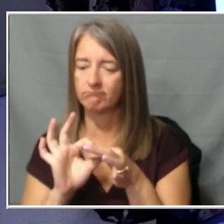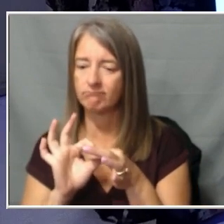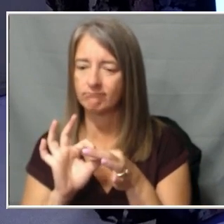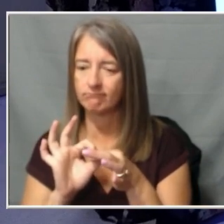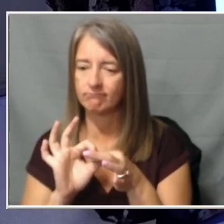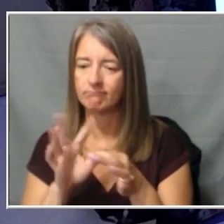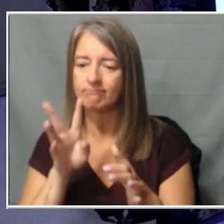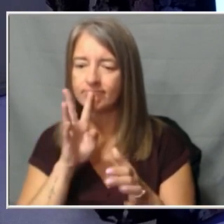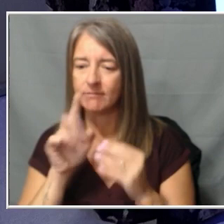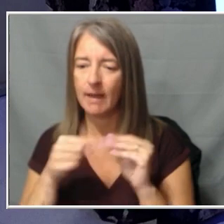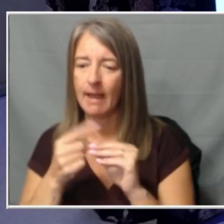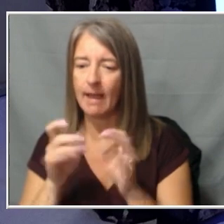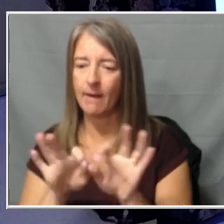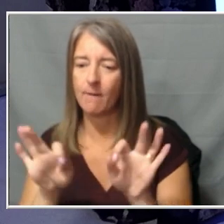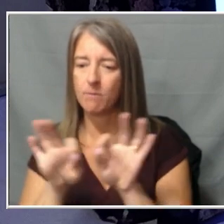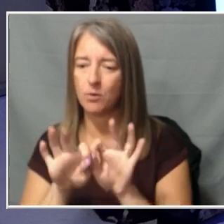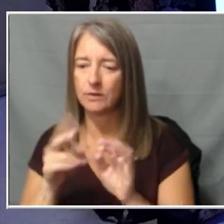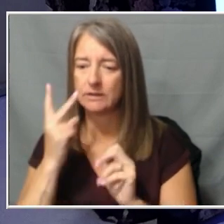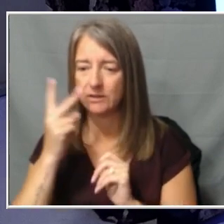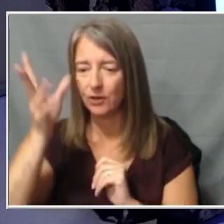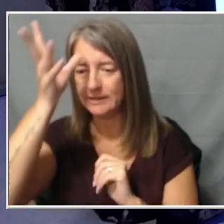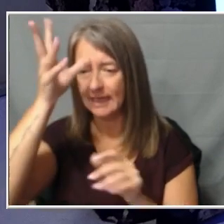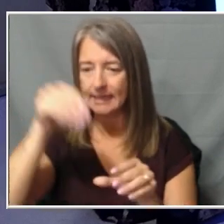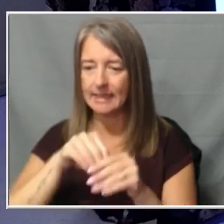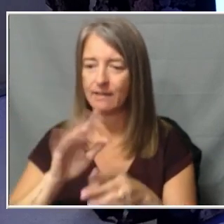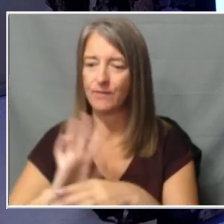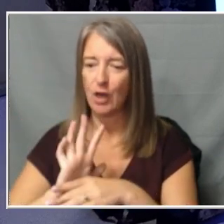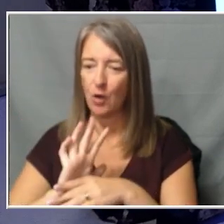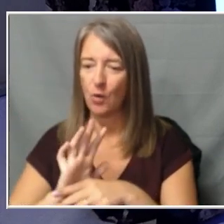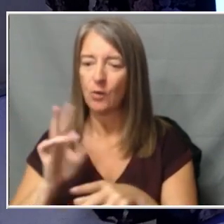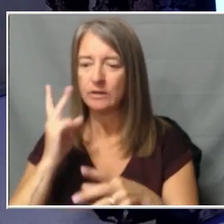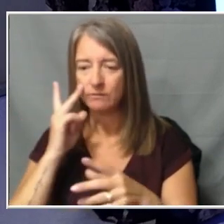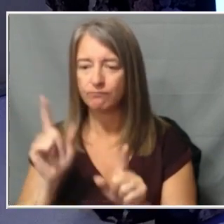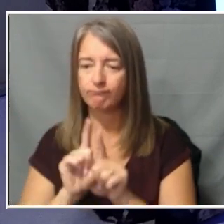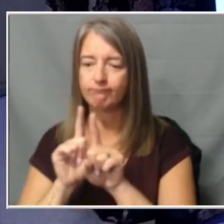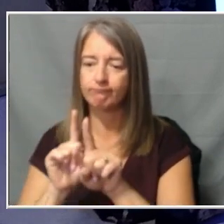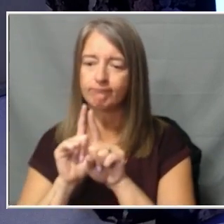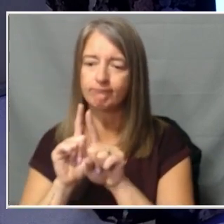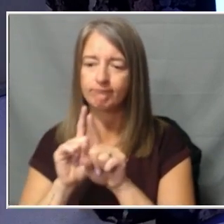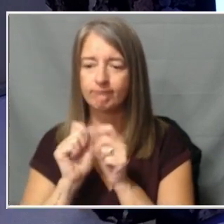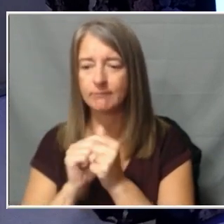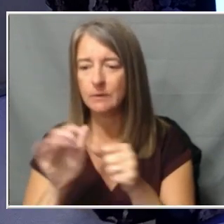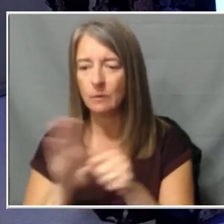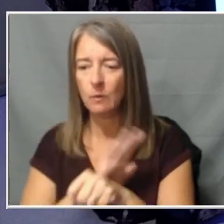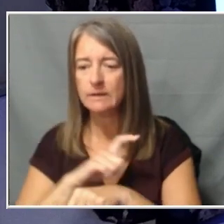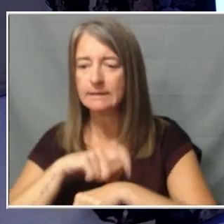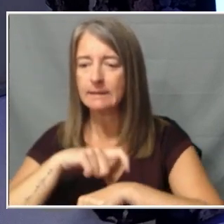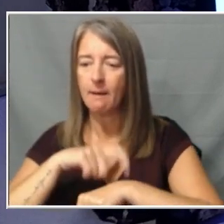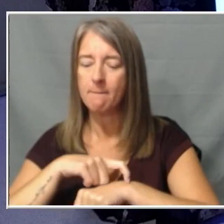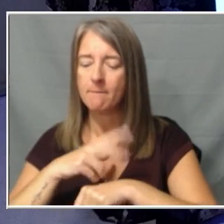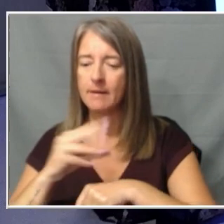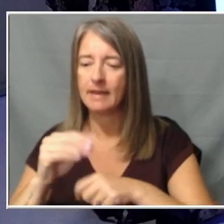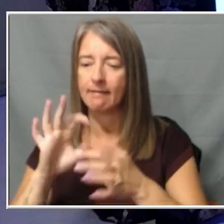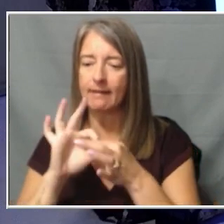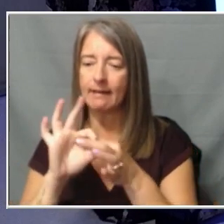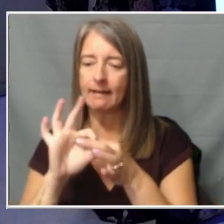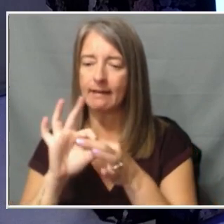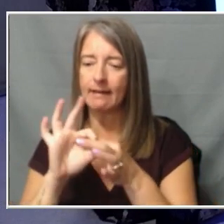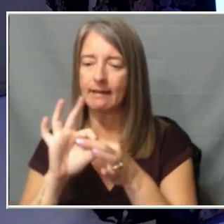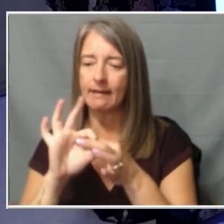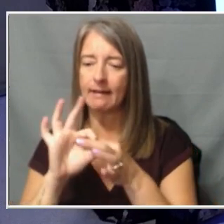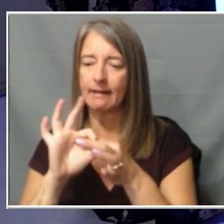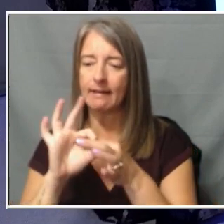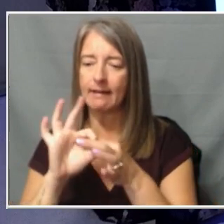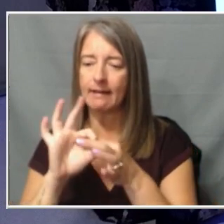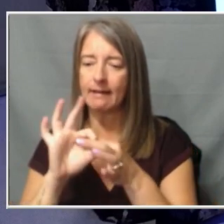about how important your dad, we saw your dad in that video, and he was there right along by your side the whole time, and Yeah. the connections that you make along the way. Just